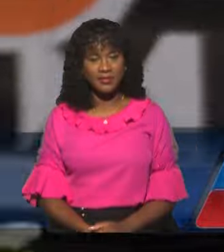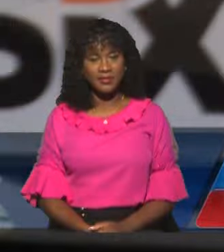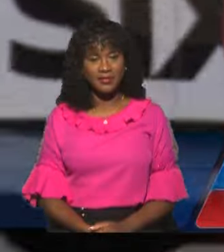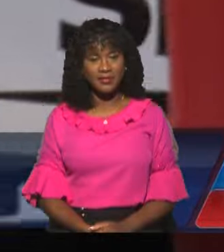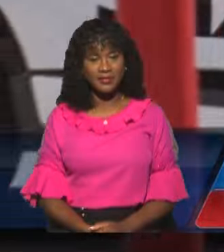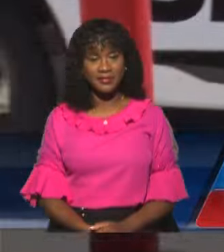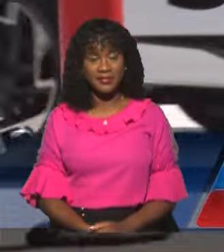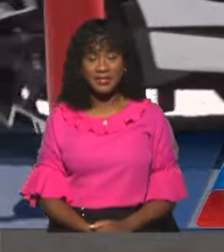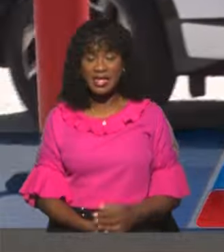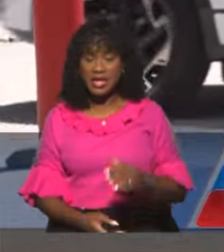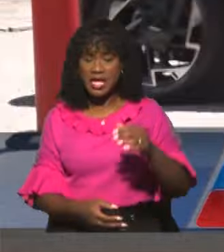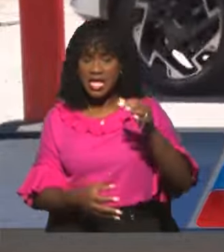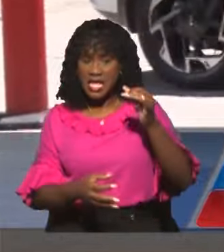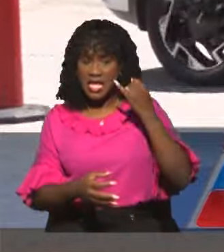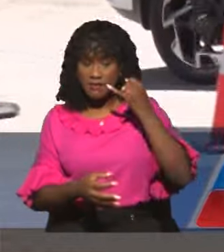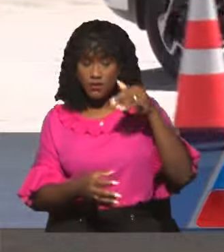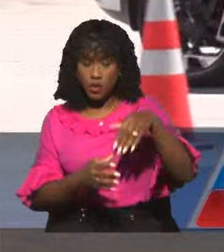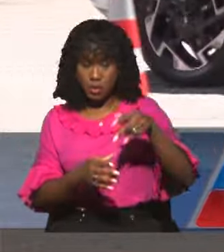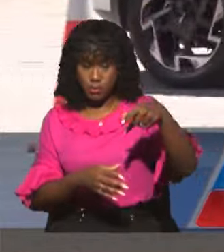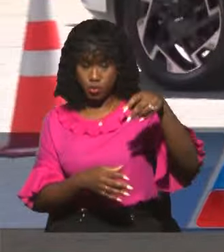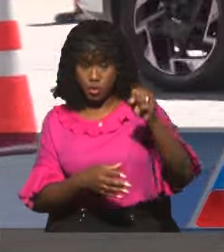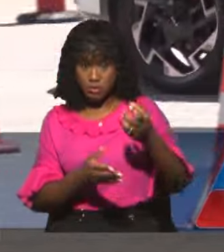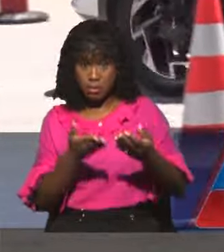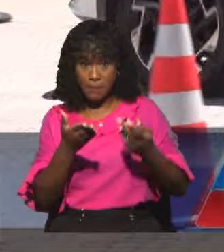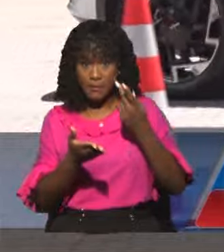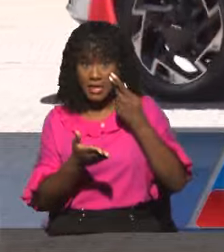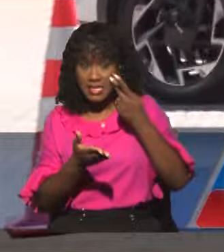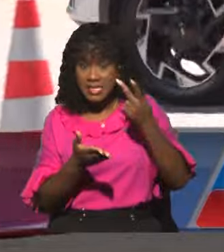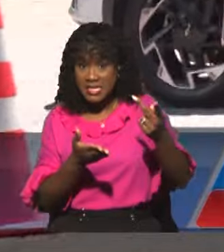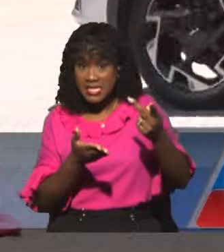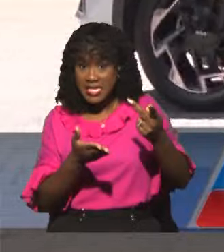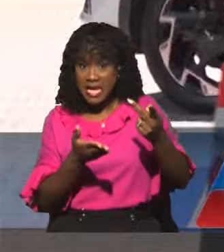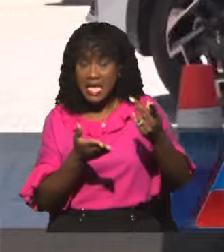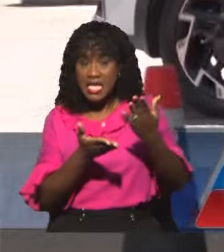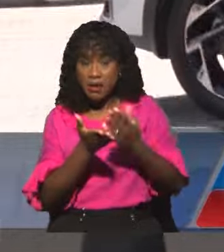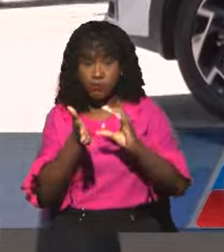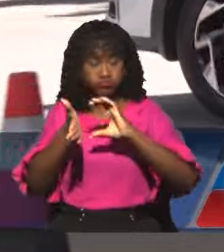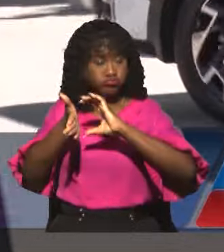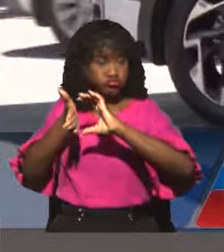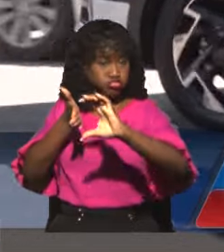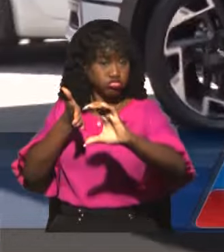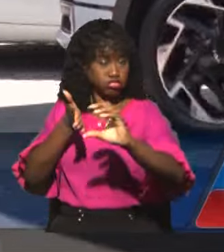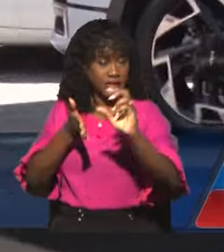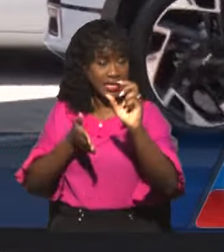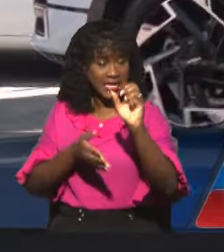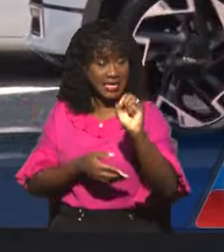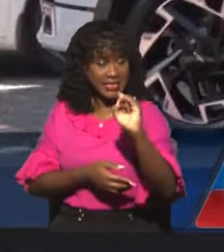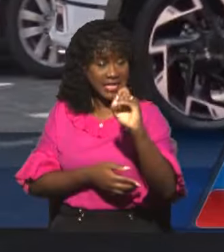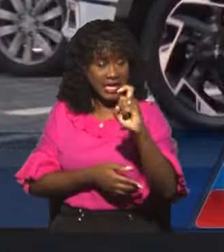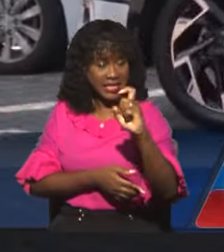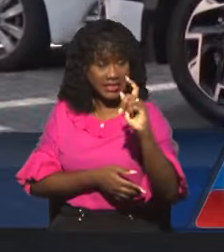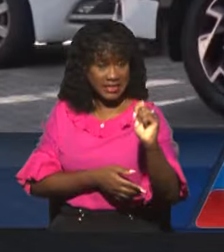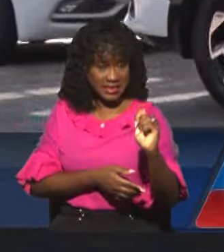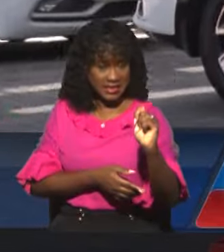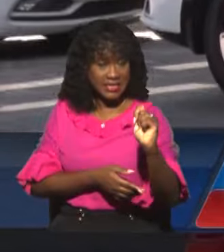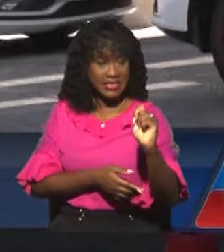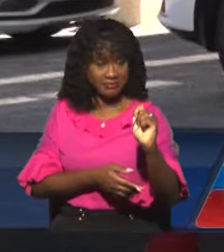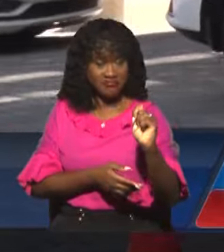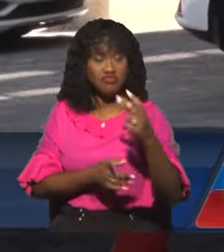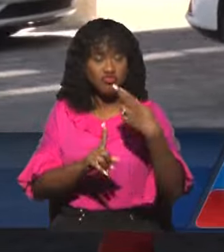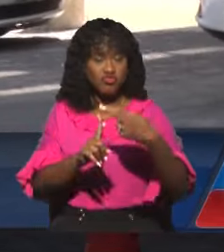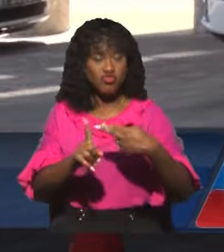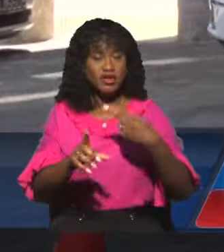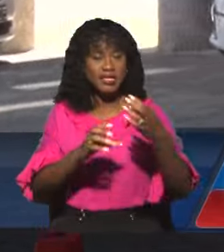If you're in and about Port of Spain, you may have seen vehicles like these with the brand Sixt imprinted on them. The Sixt Rent A Car